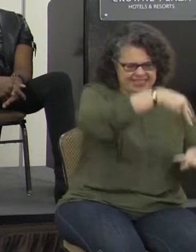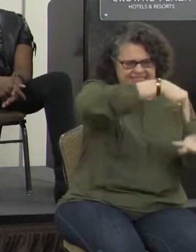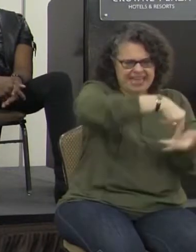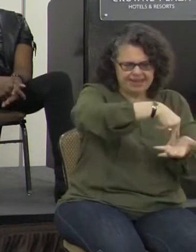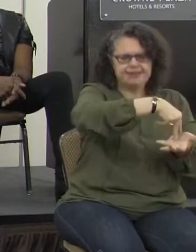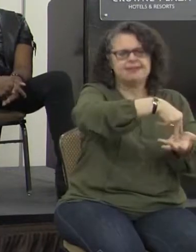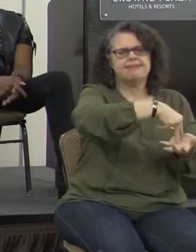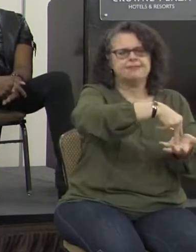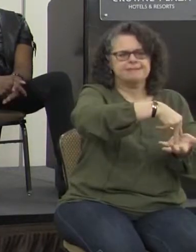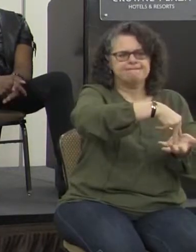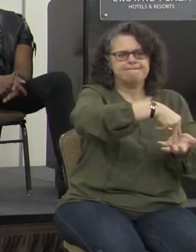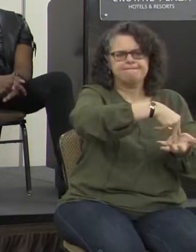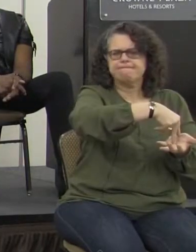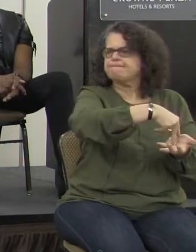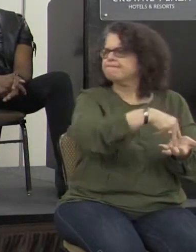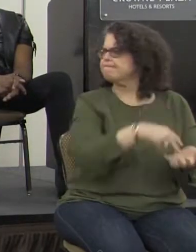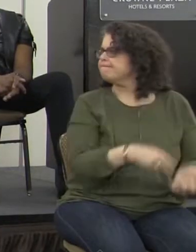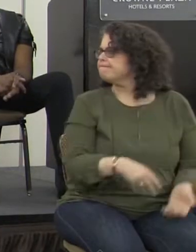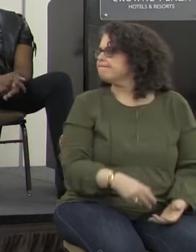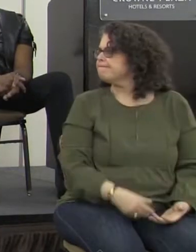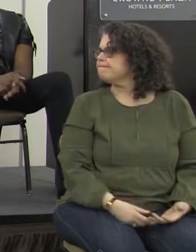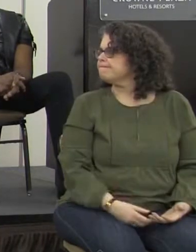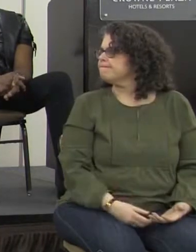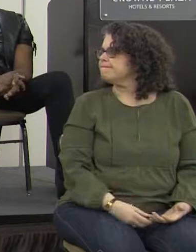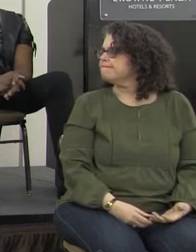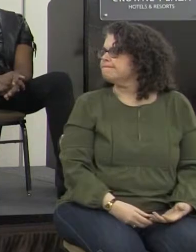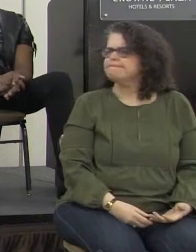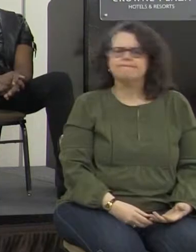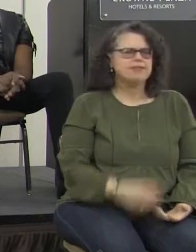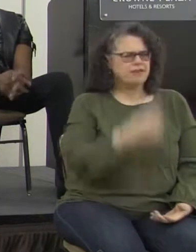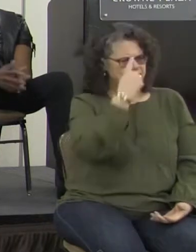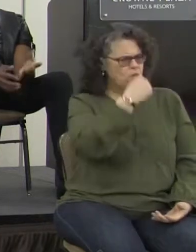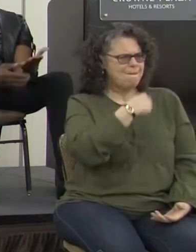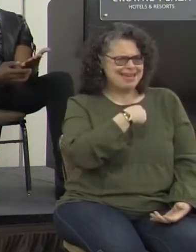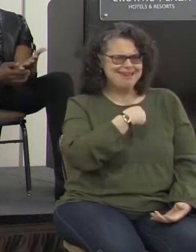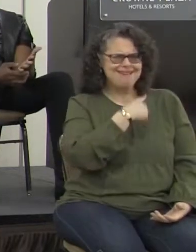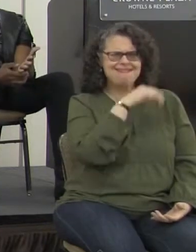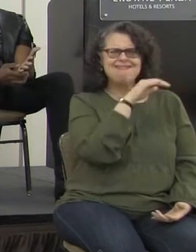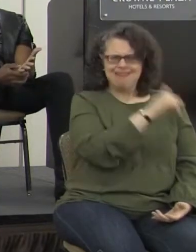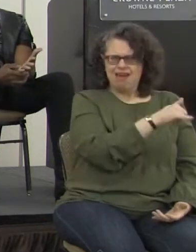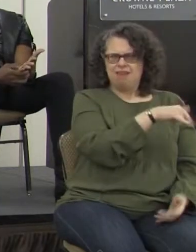stage, and he, to me, was